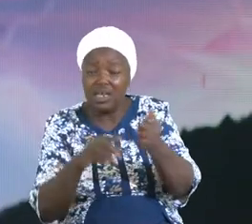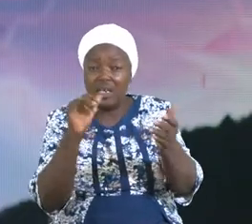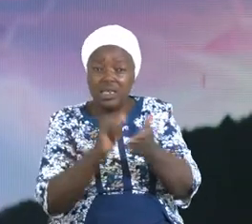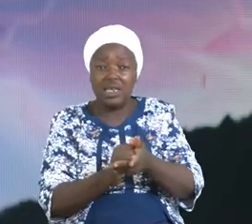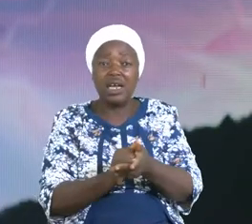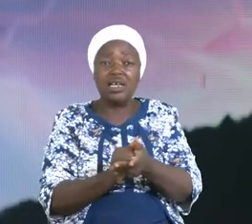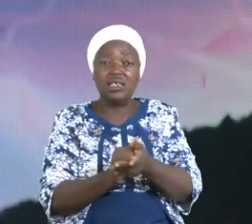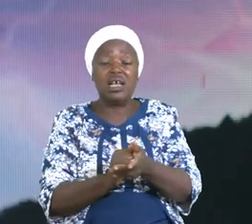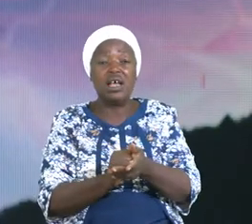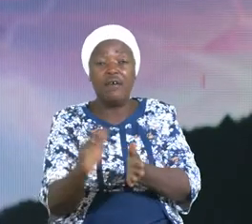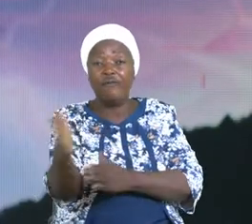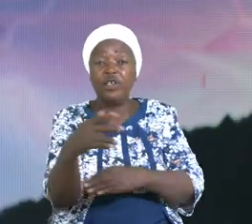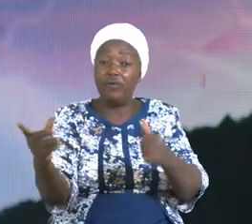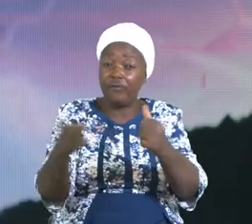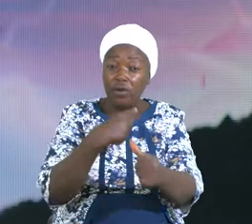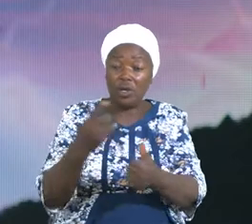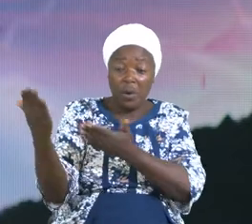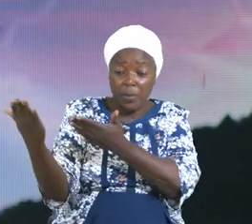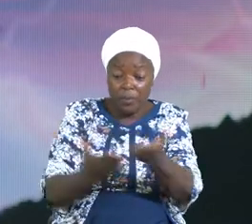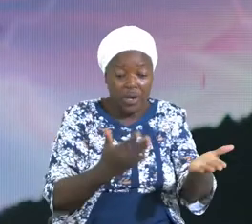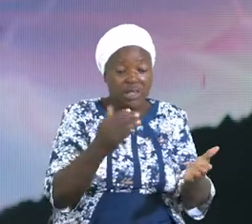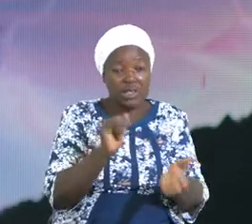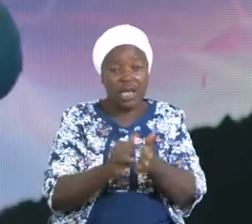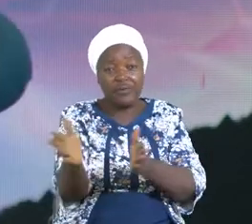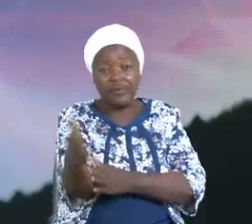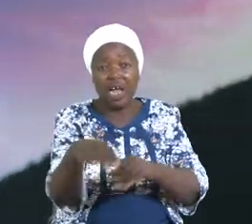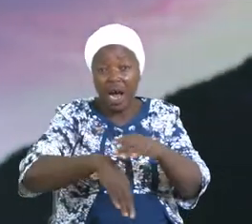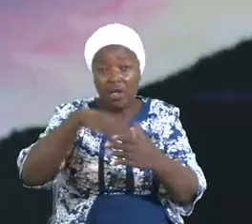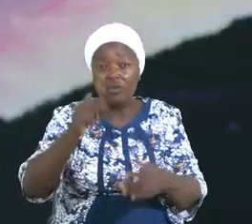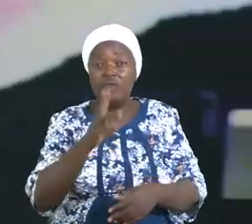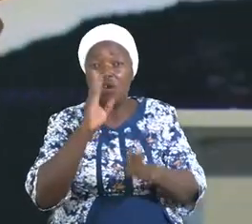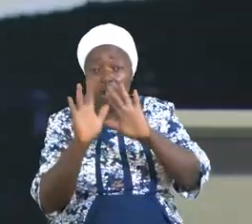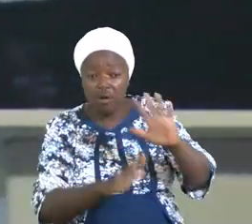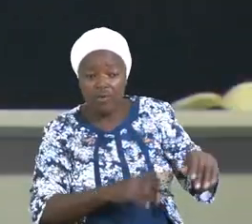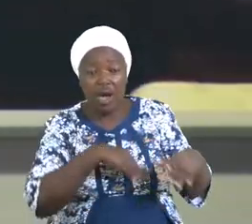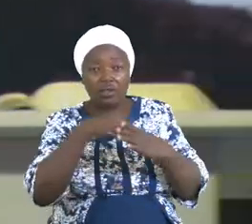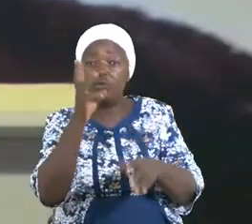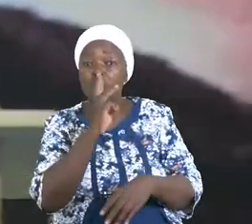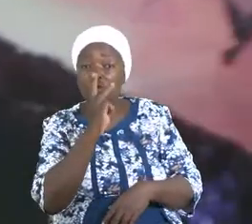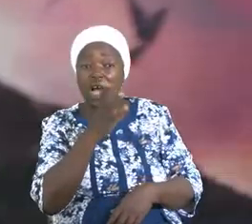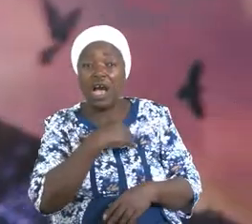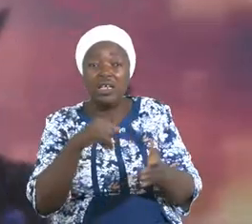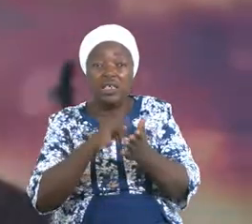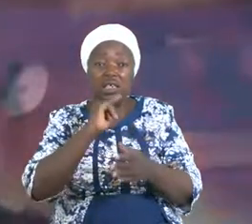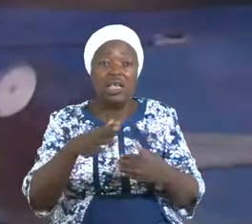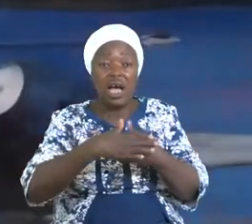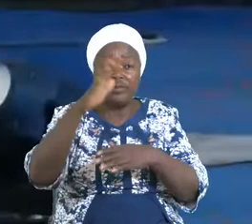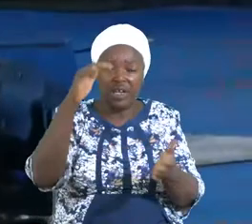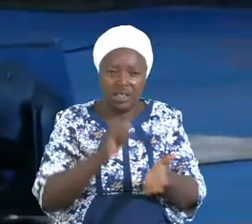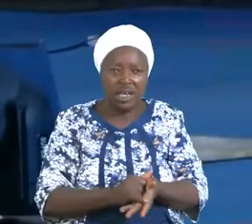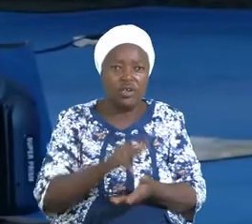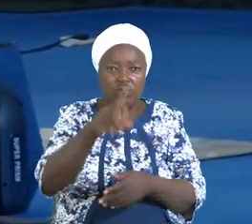fish out of the river, out of the water, and it is after that you can cleanse the